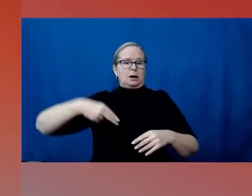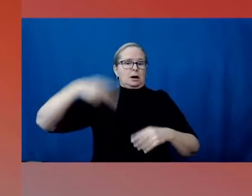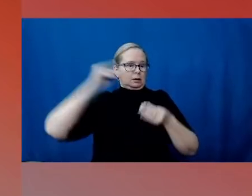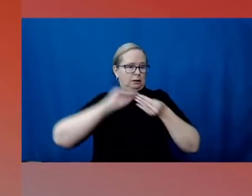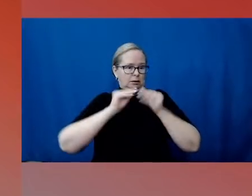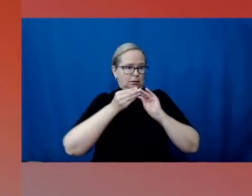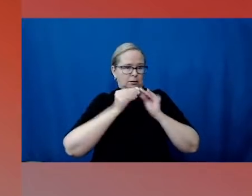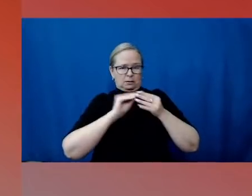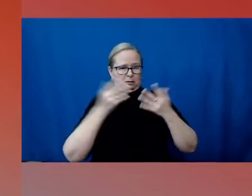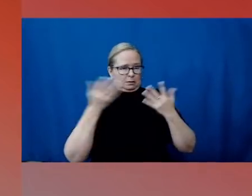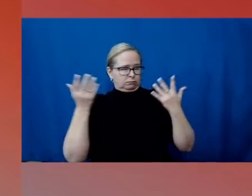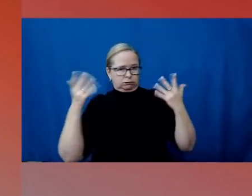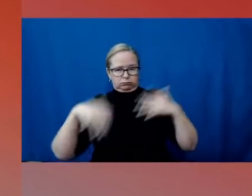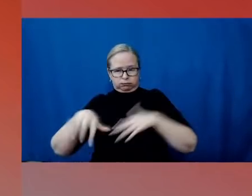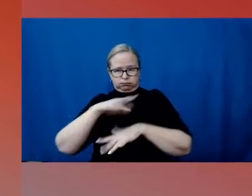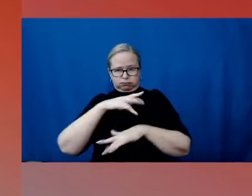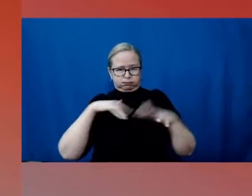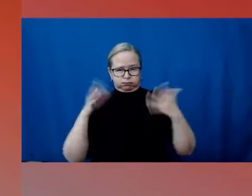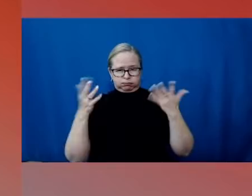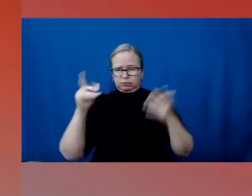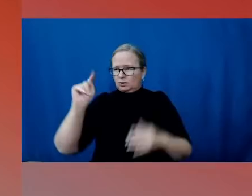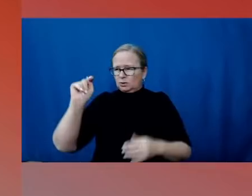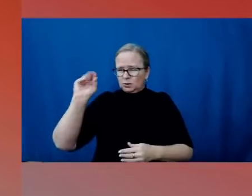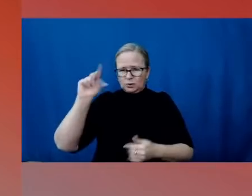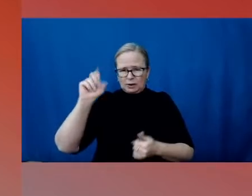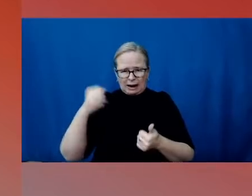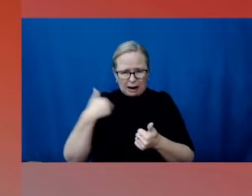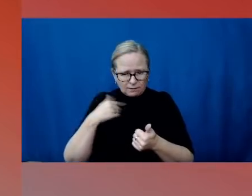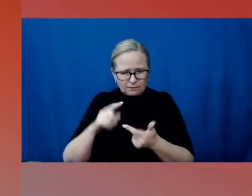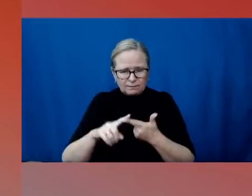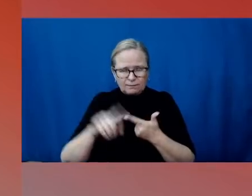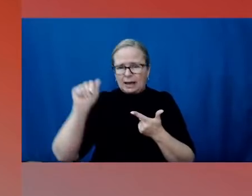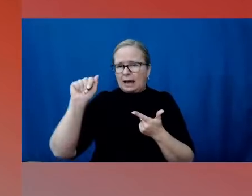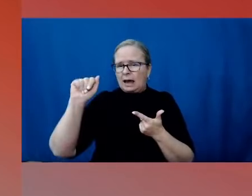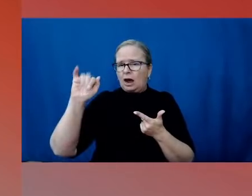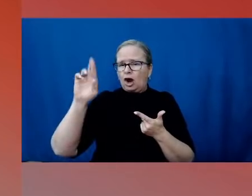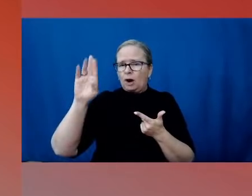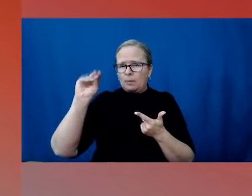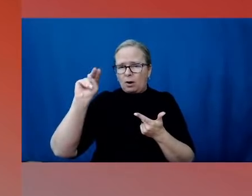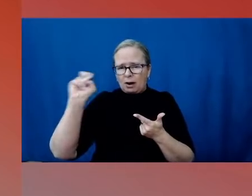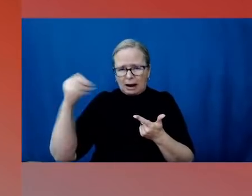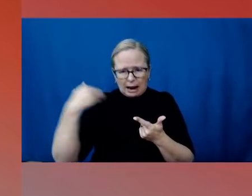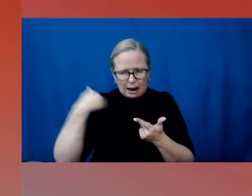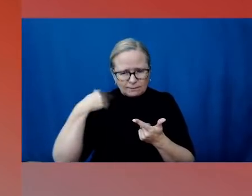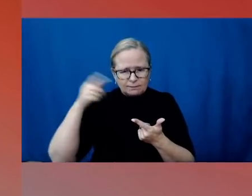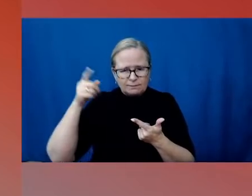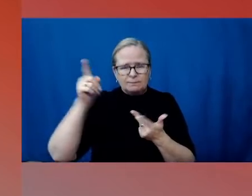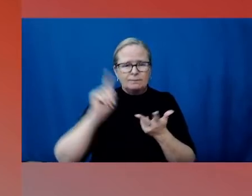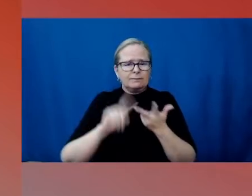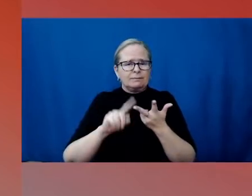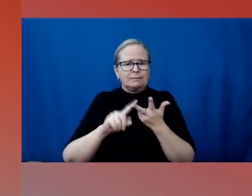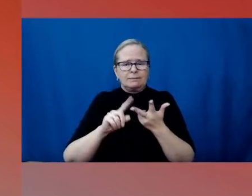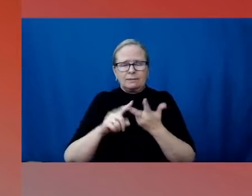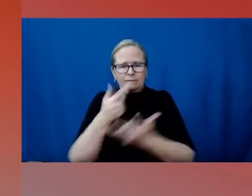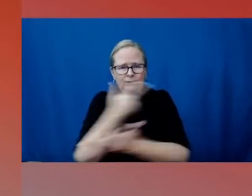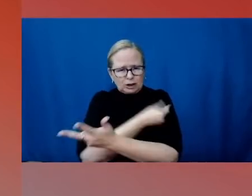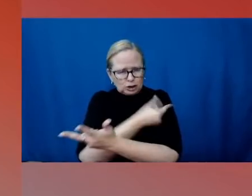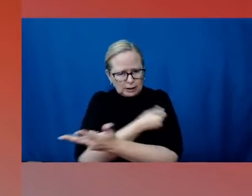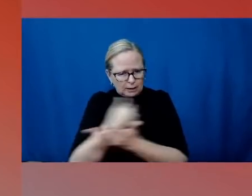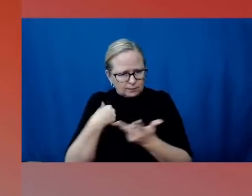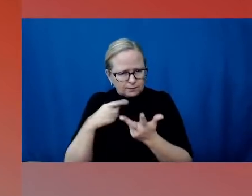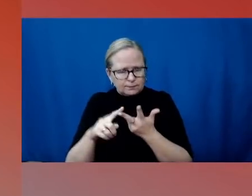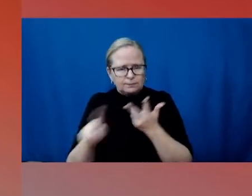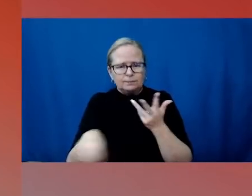in comparison to what we are doing now. And we have tools. We have airborne transmission control, we have vaccines, we